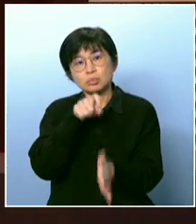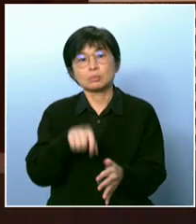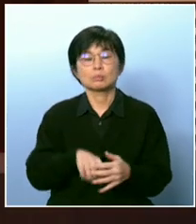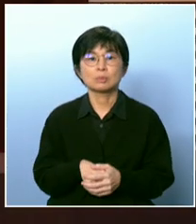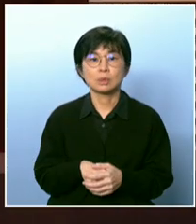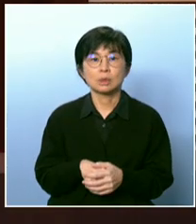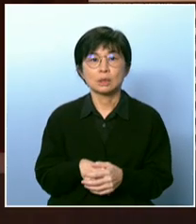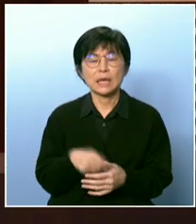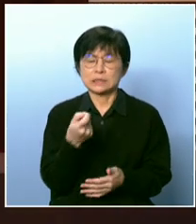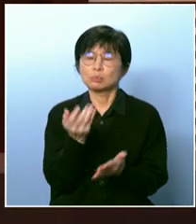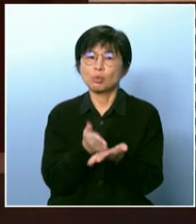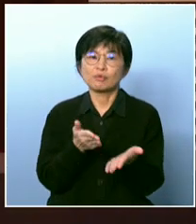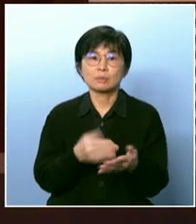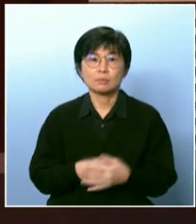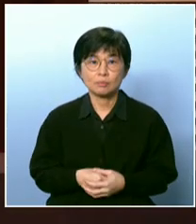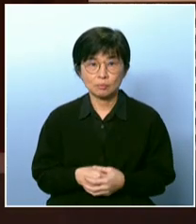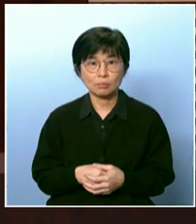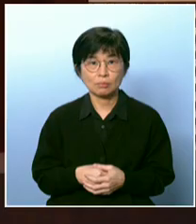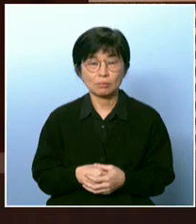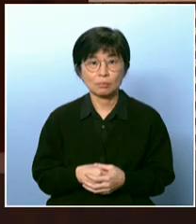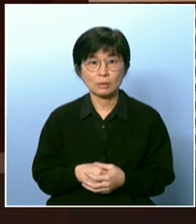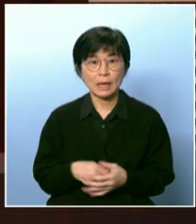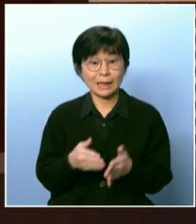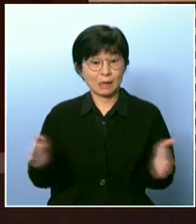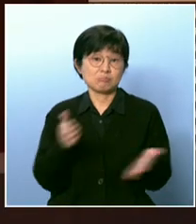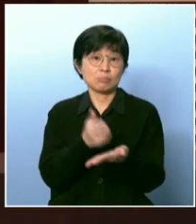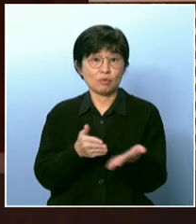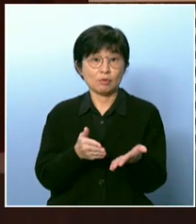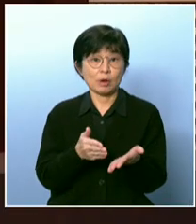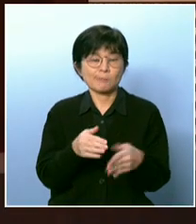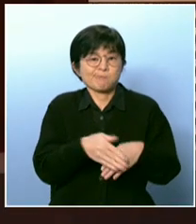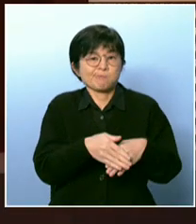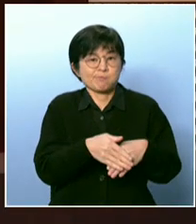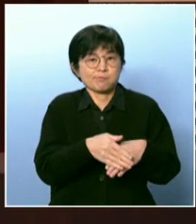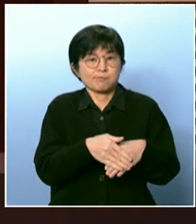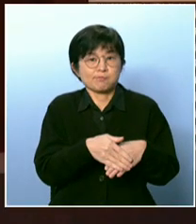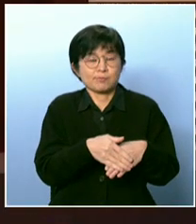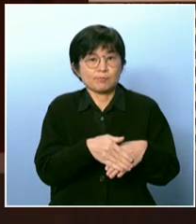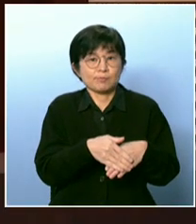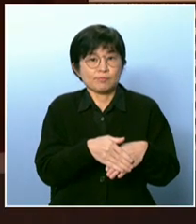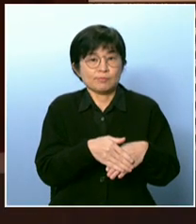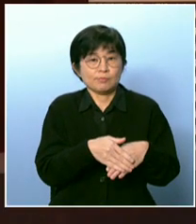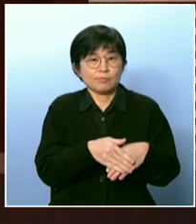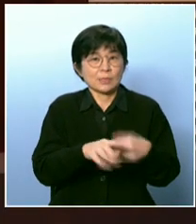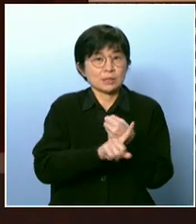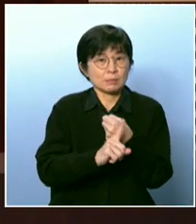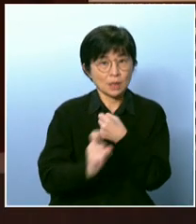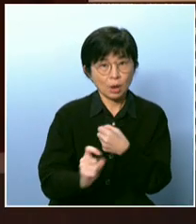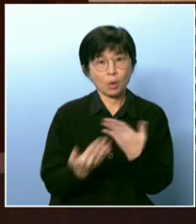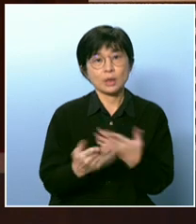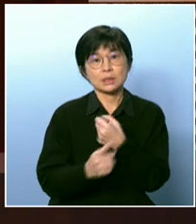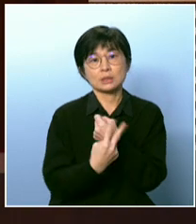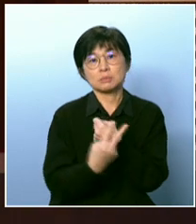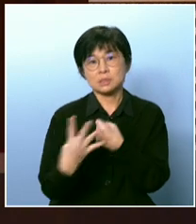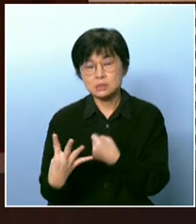targeted savings starting from the 13th month. But the number is rather on the low side. Most of the participating